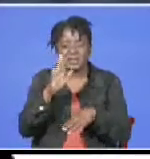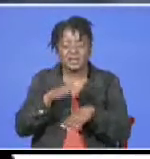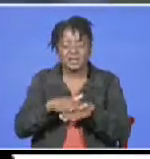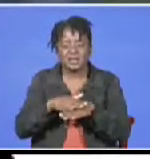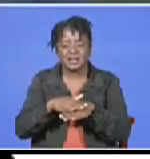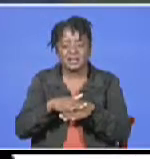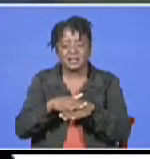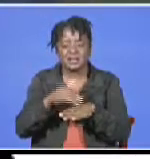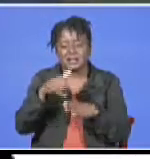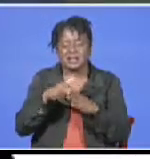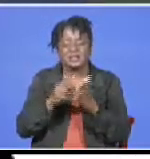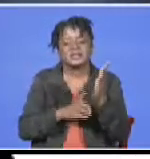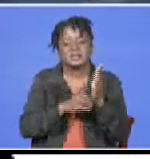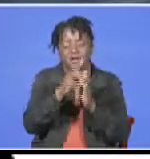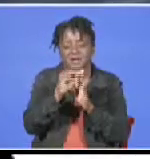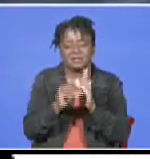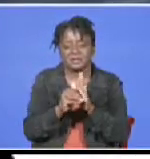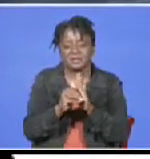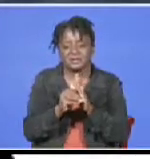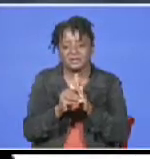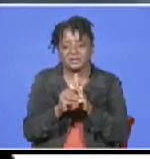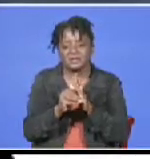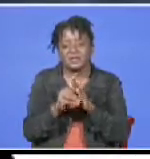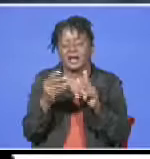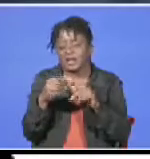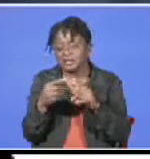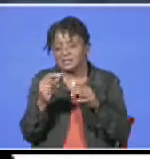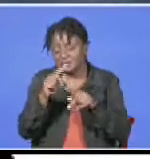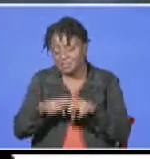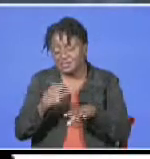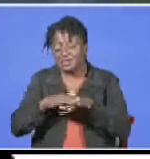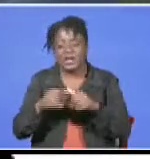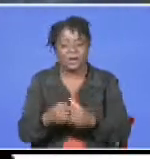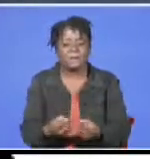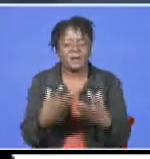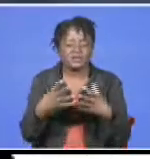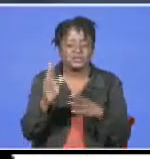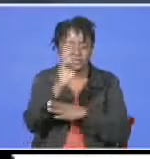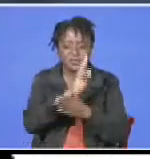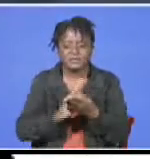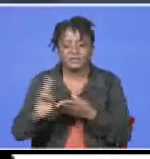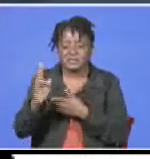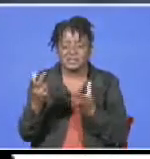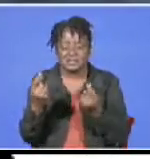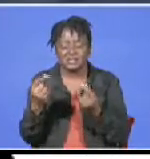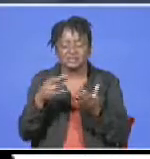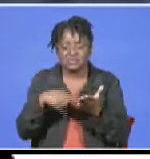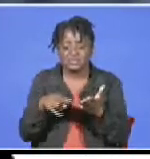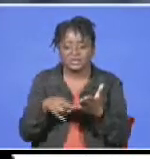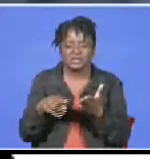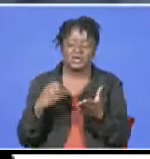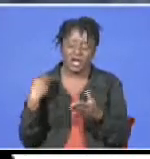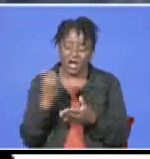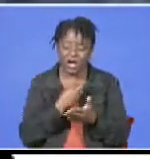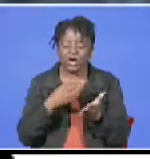the extent that the university broadly is doing research, our research is a part of that university effort.